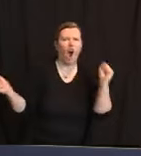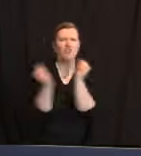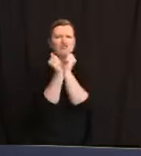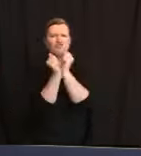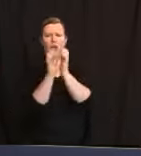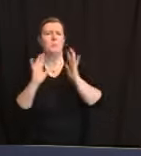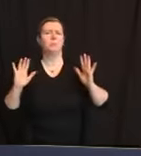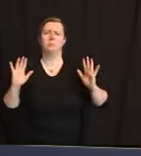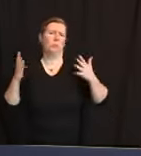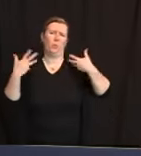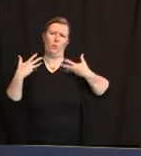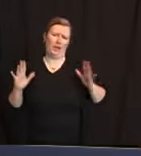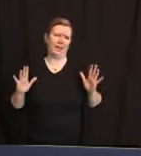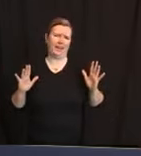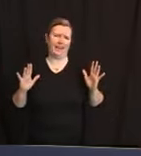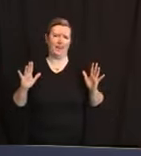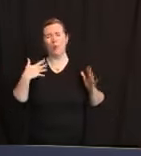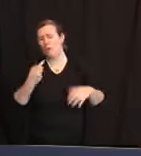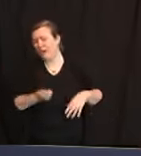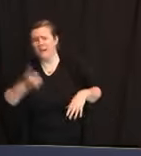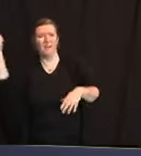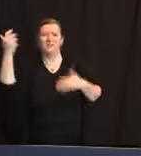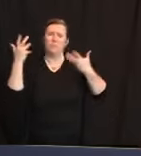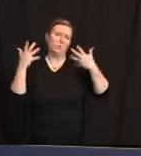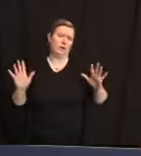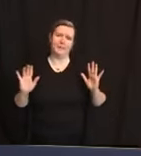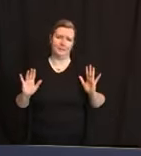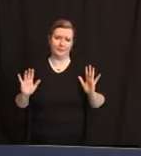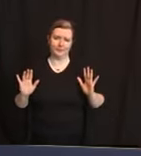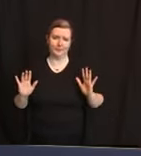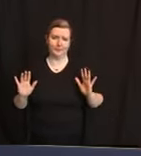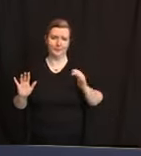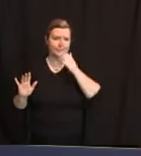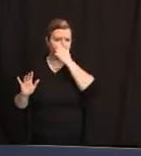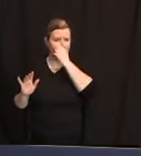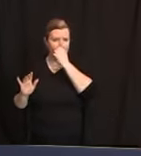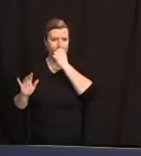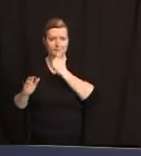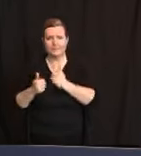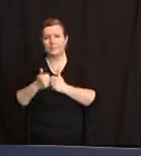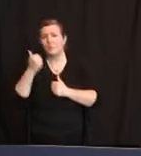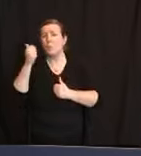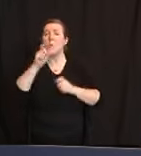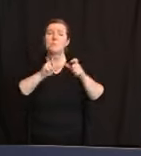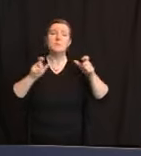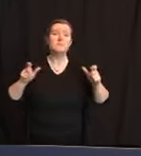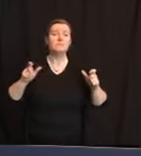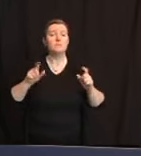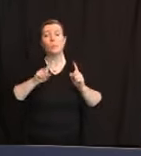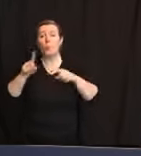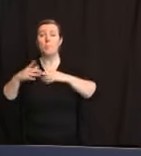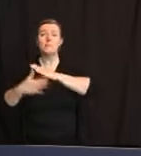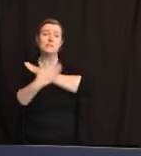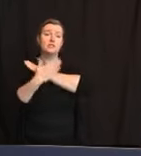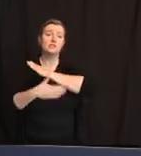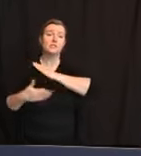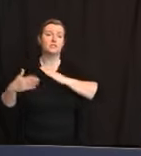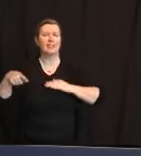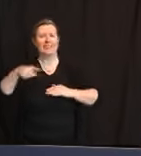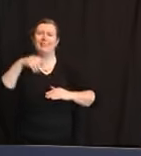anyone removed from the beach. I think the majority or most of the people that are going to be going to the beach know where